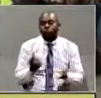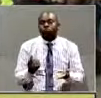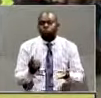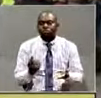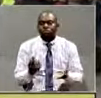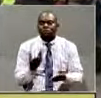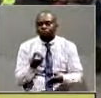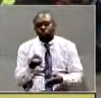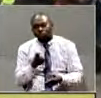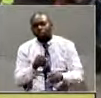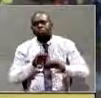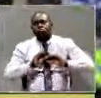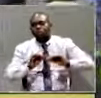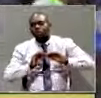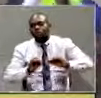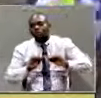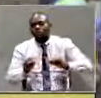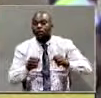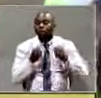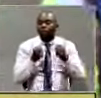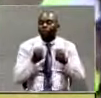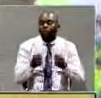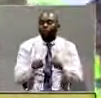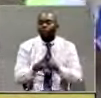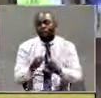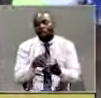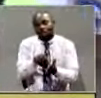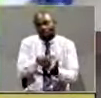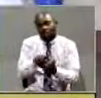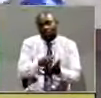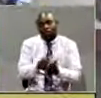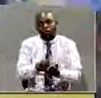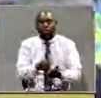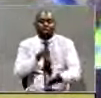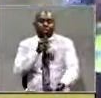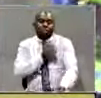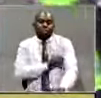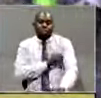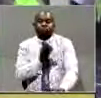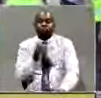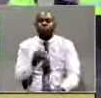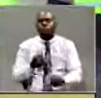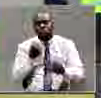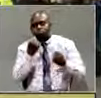to add more on strengths. They are a little bit weak, no power, so they need to work hard